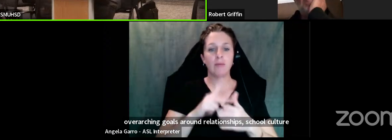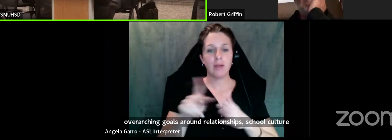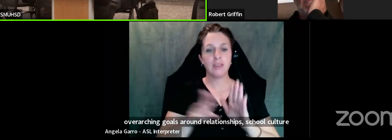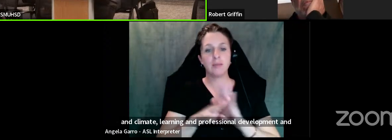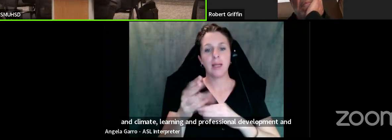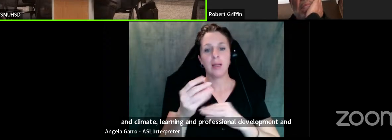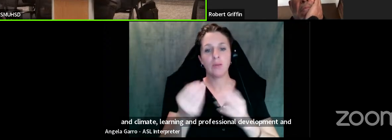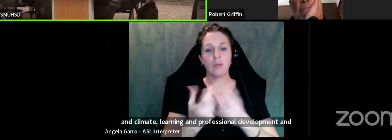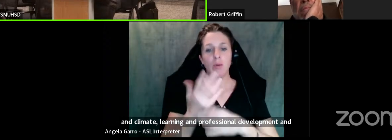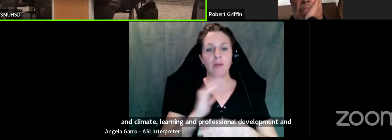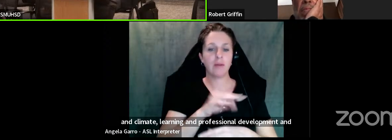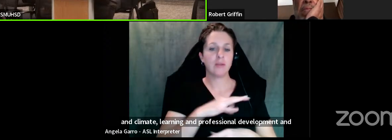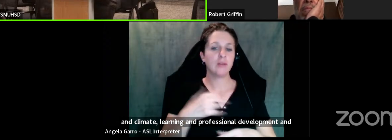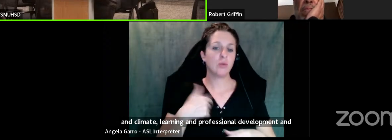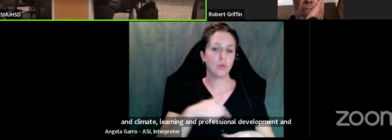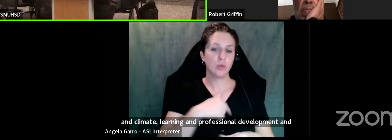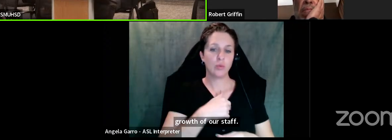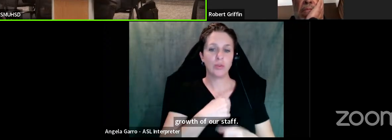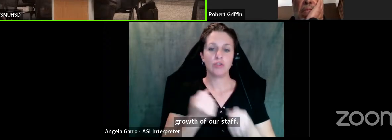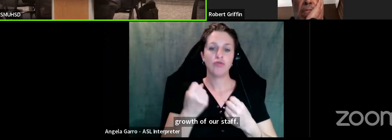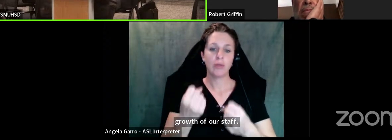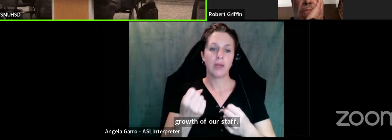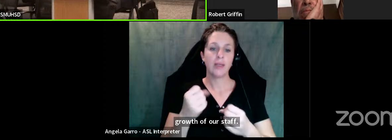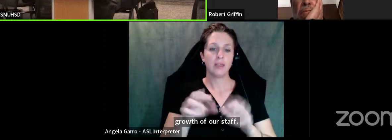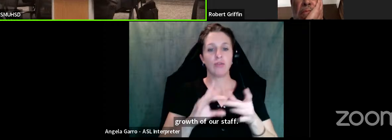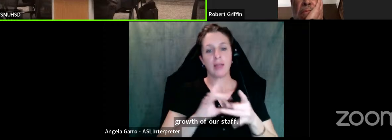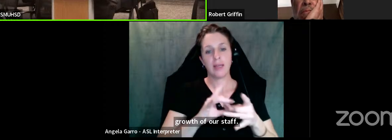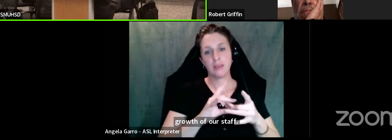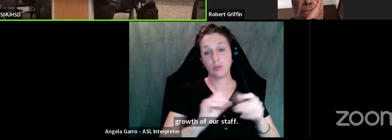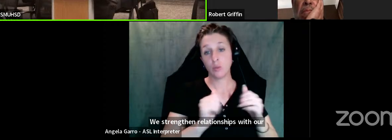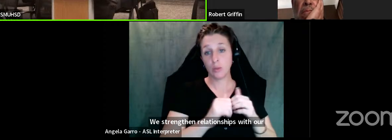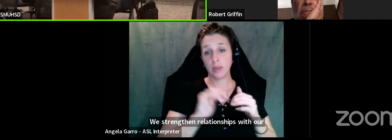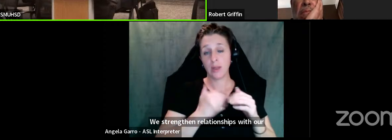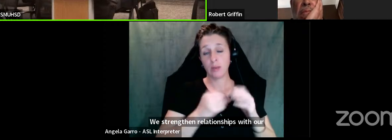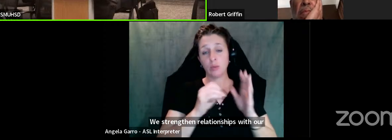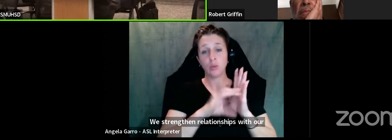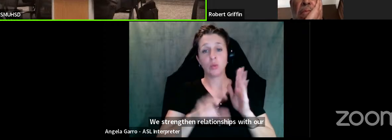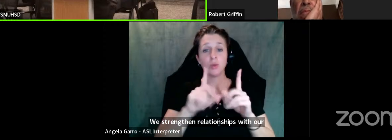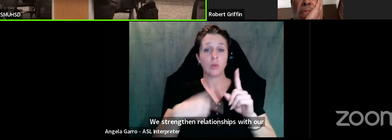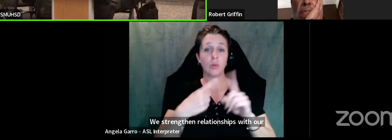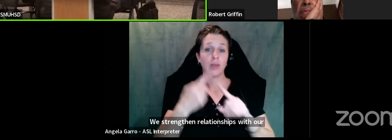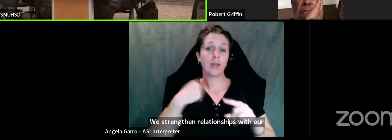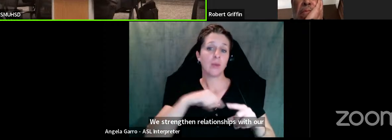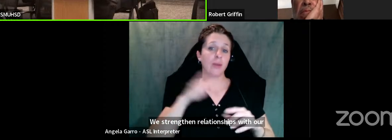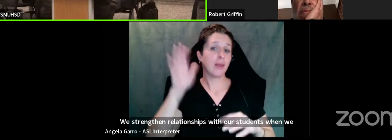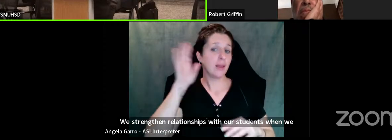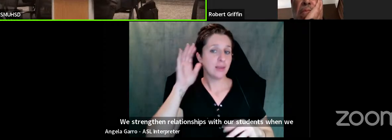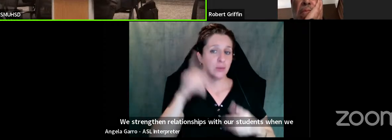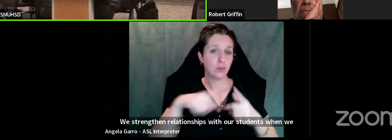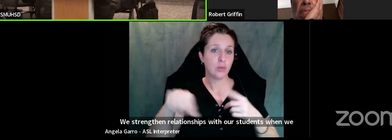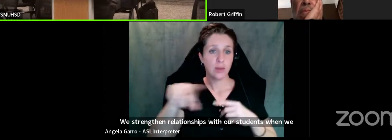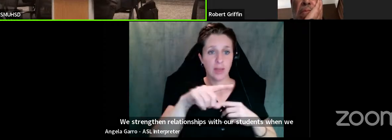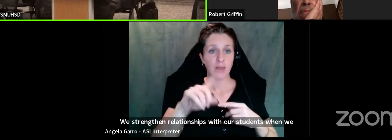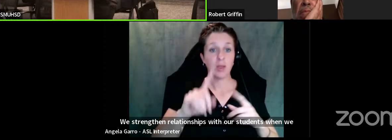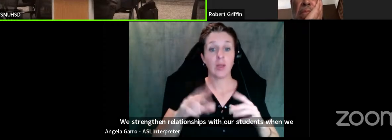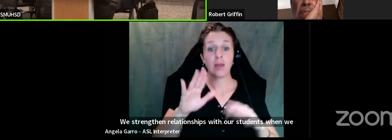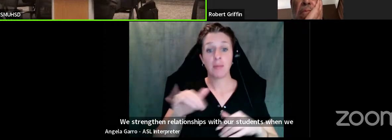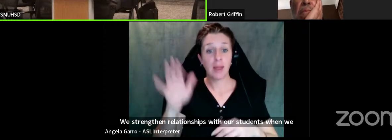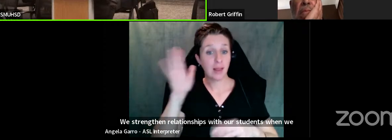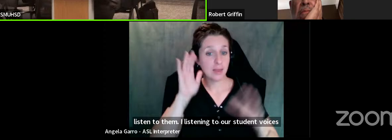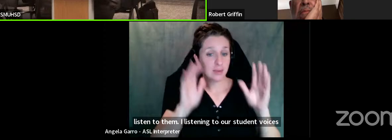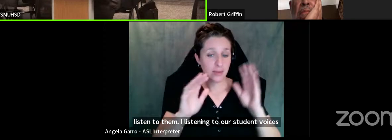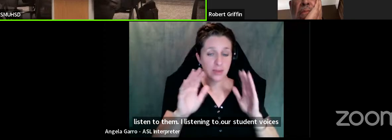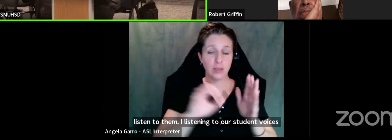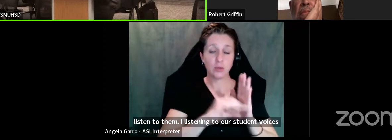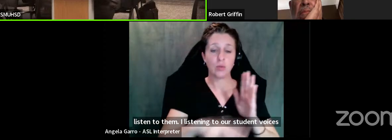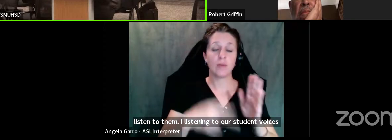We strengthen relationships with our students when we listen to them. By listening to our student voices at